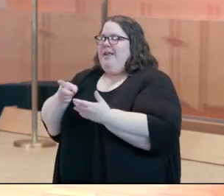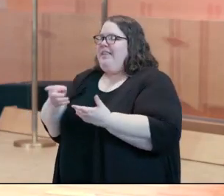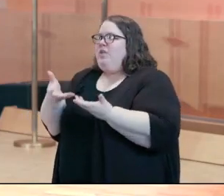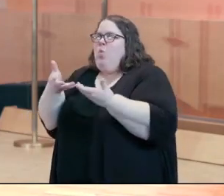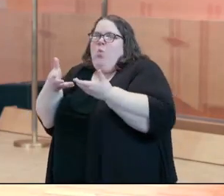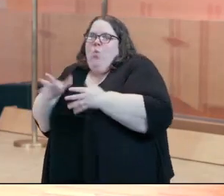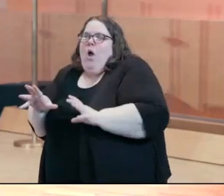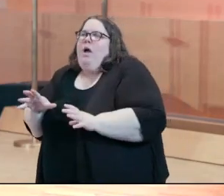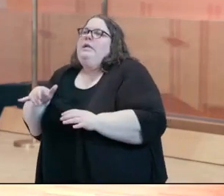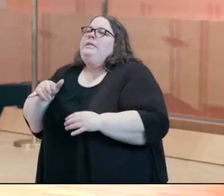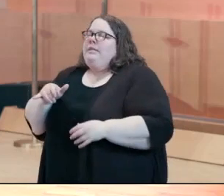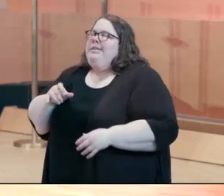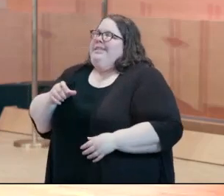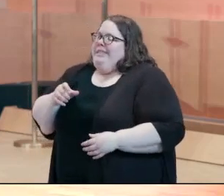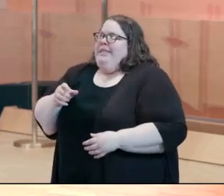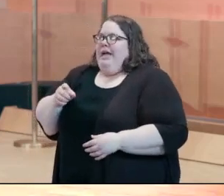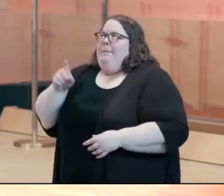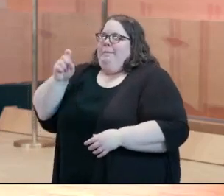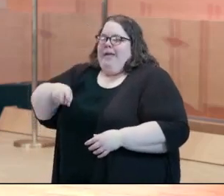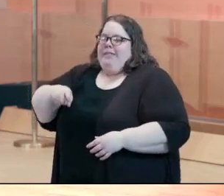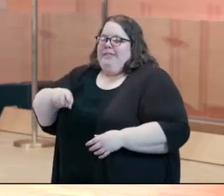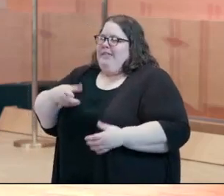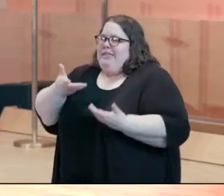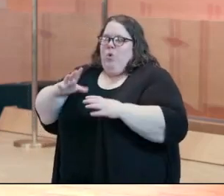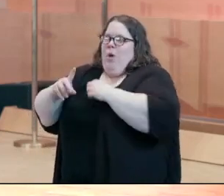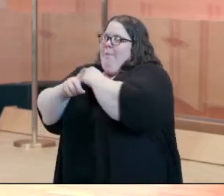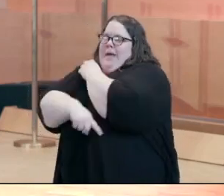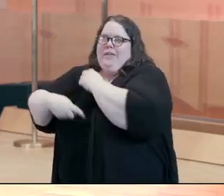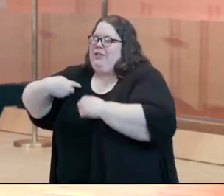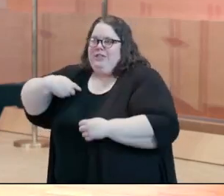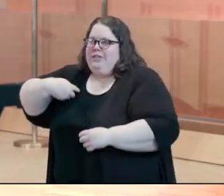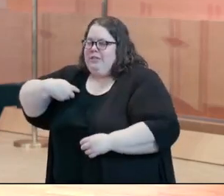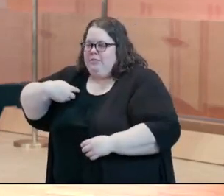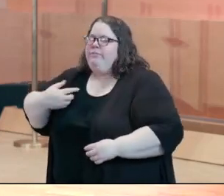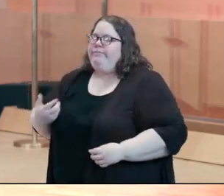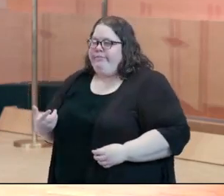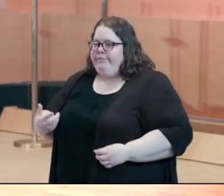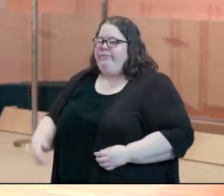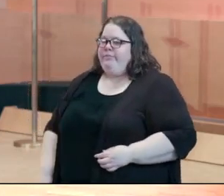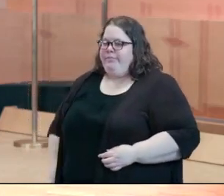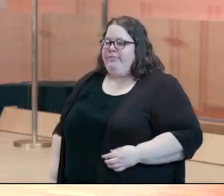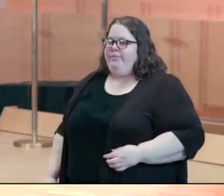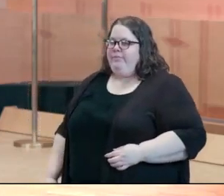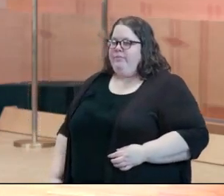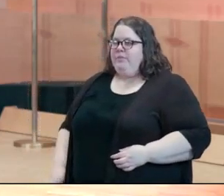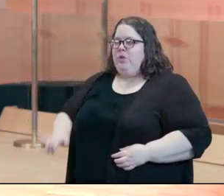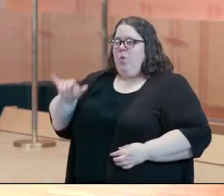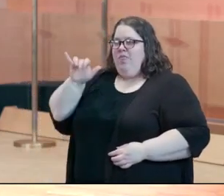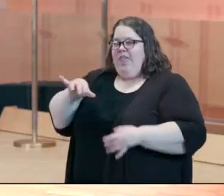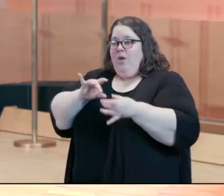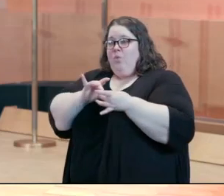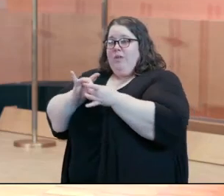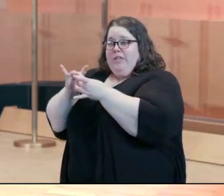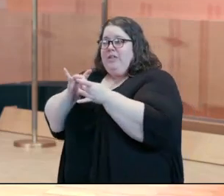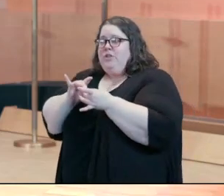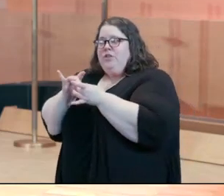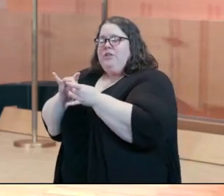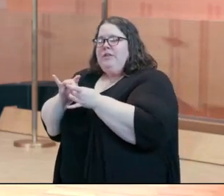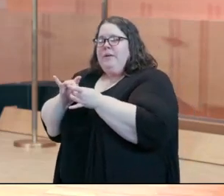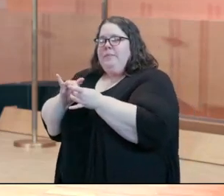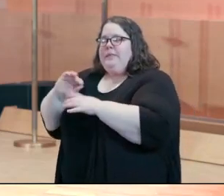And so this is all of kind of what's happening here. And this works great. A covenant relationship, it is a beautiful